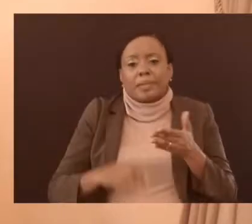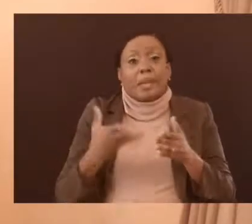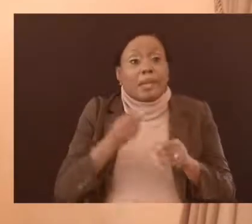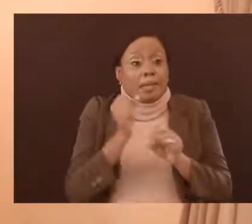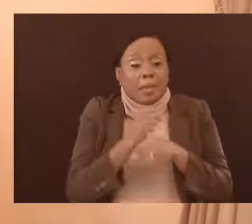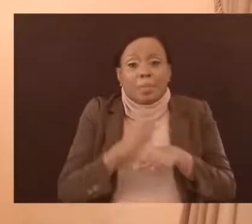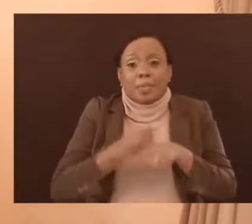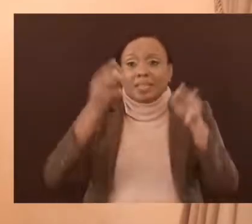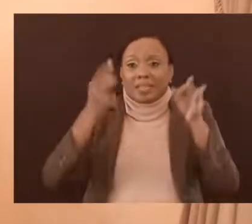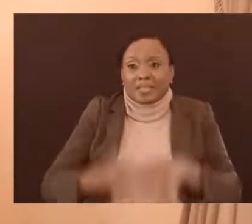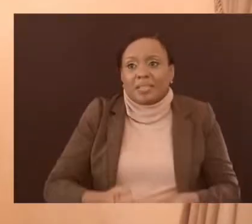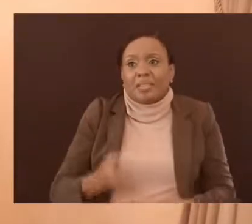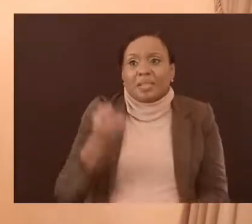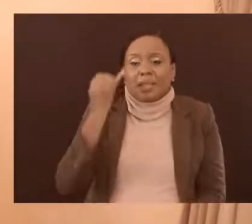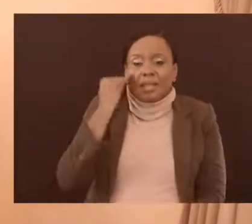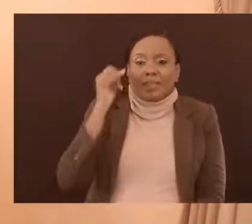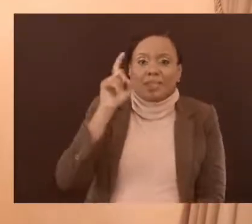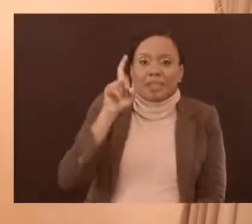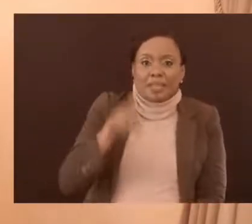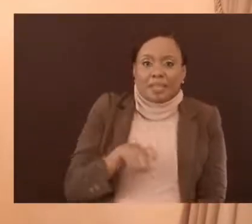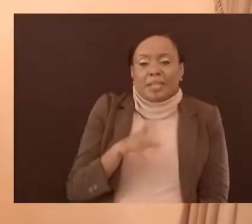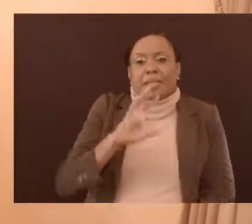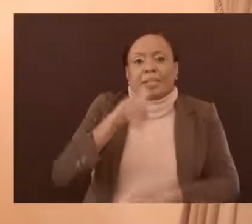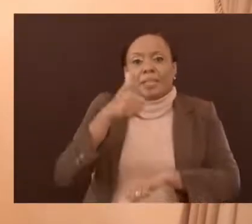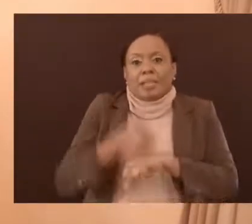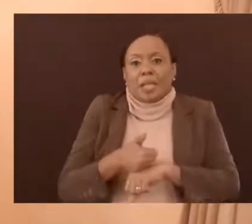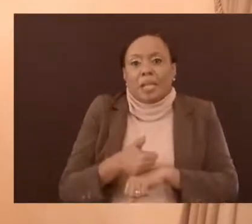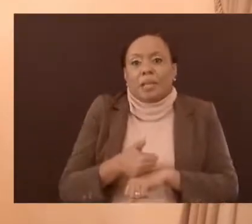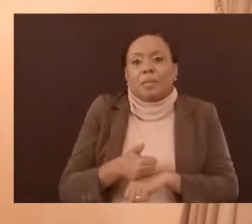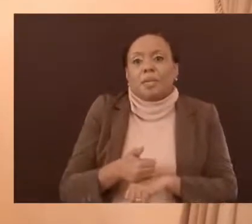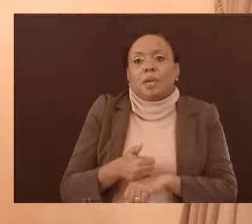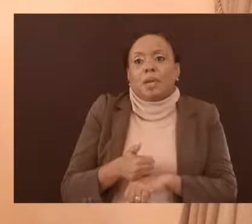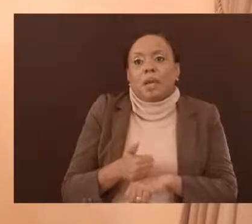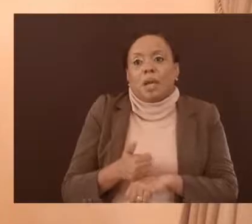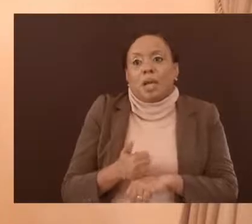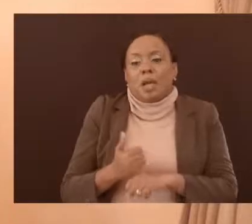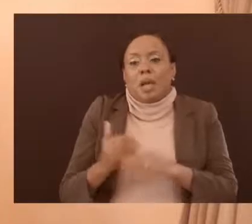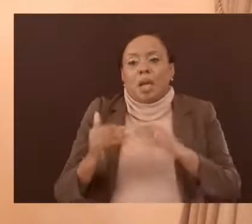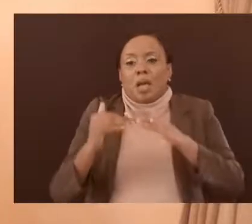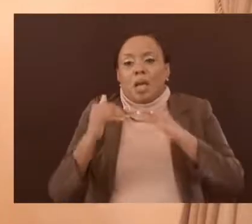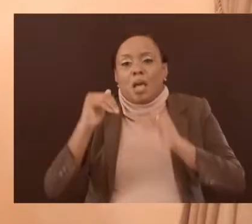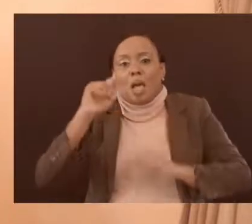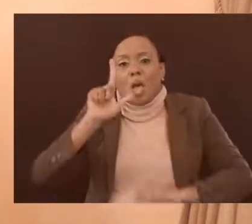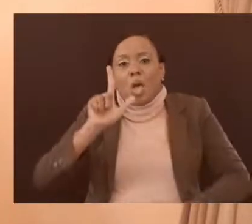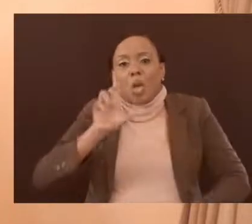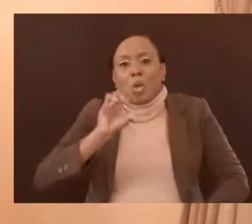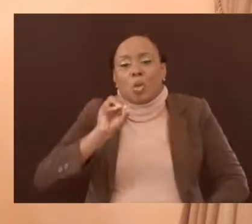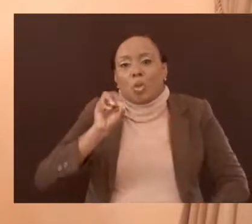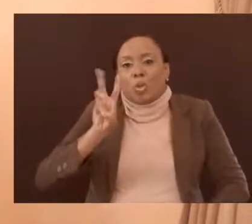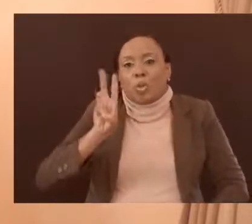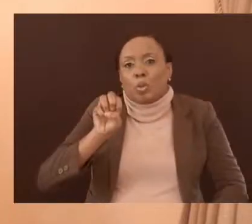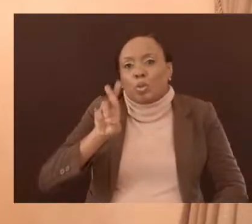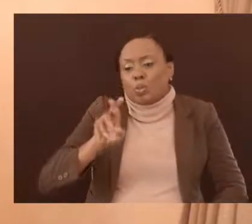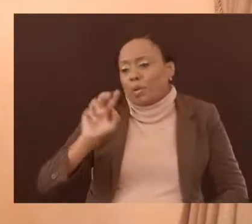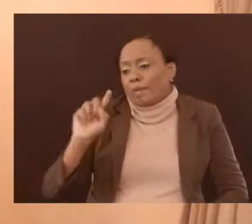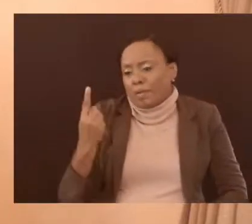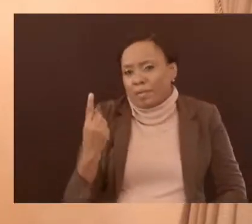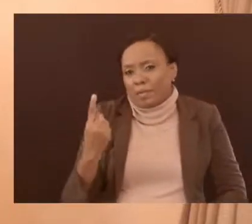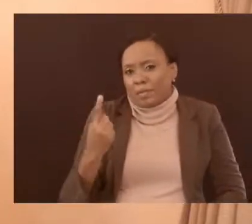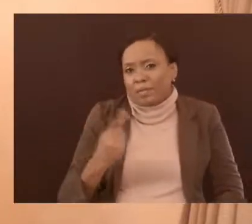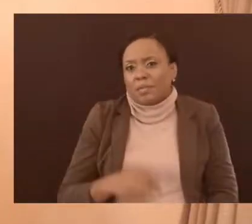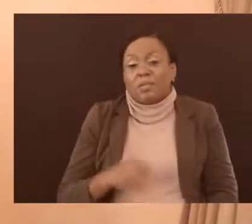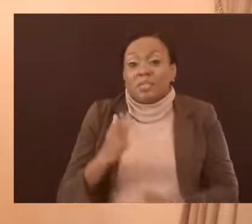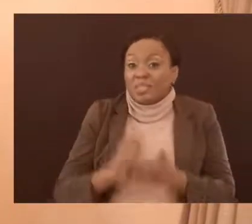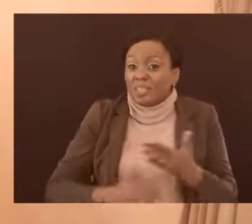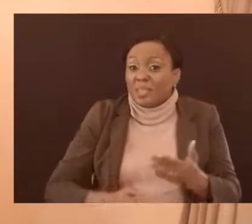decisions as to whether they will need to institute lower first. There are some who will definitely have to do it. There